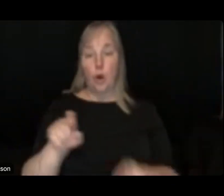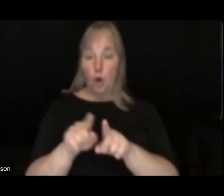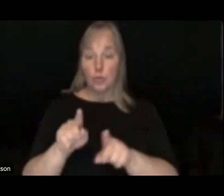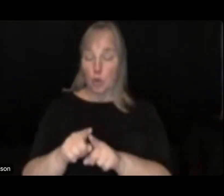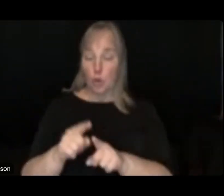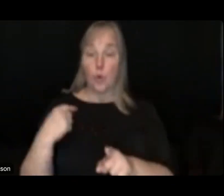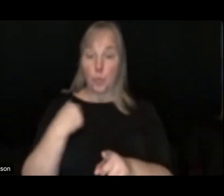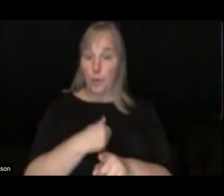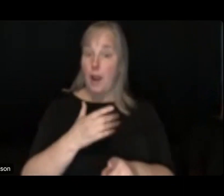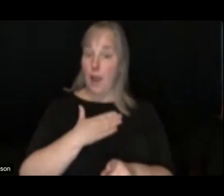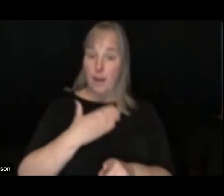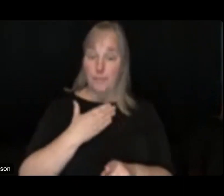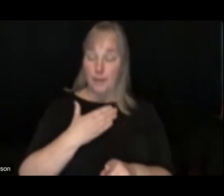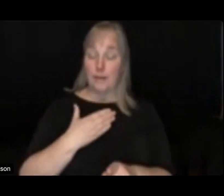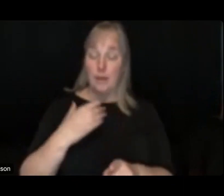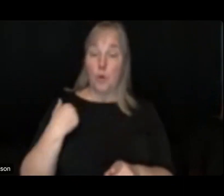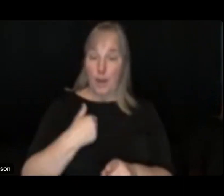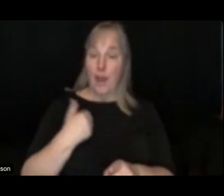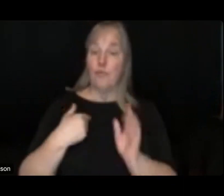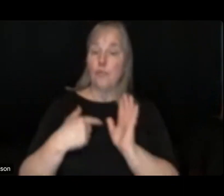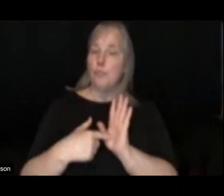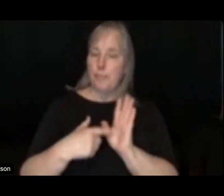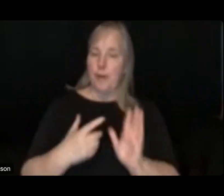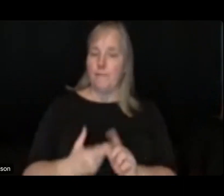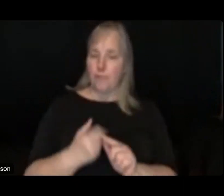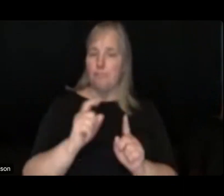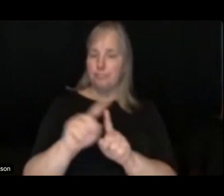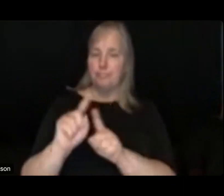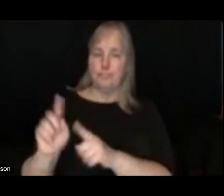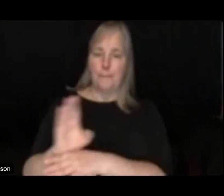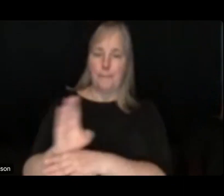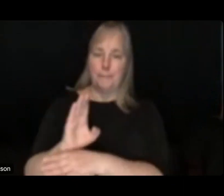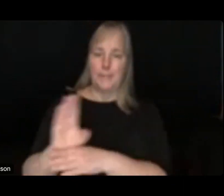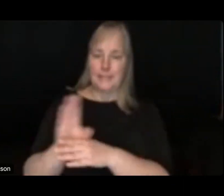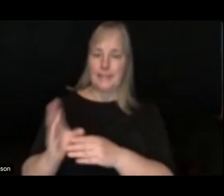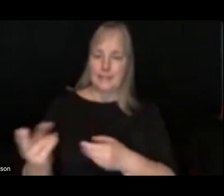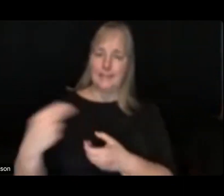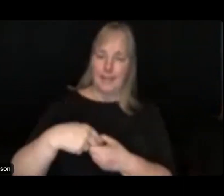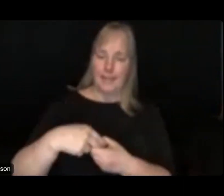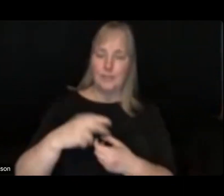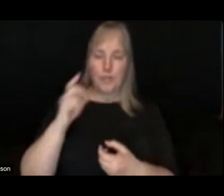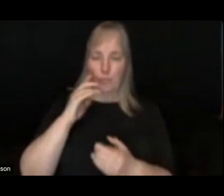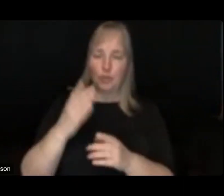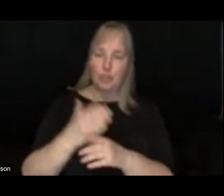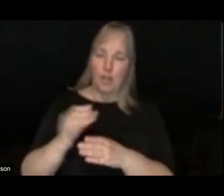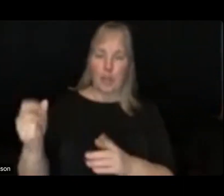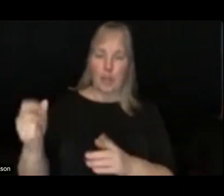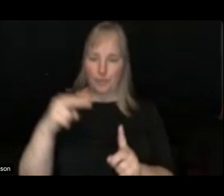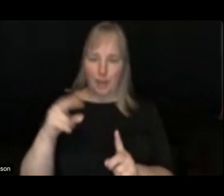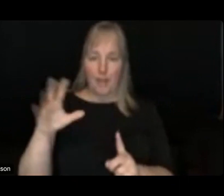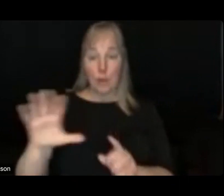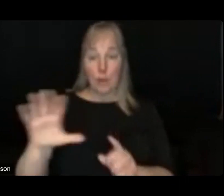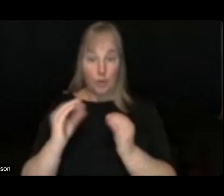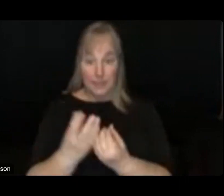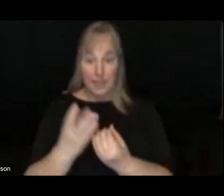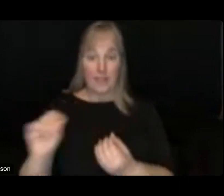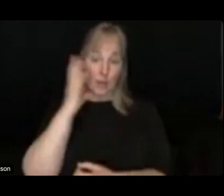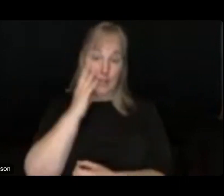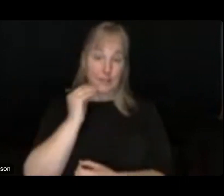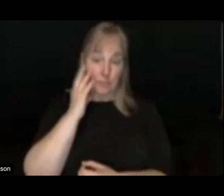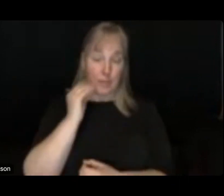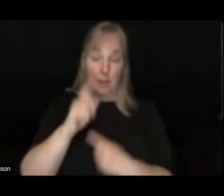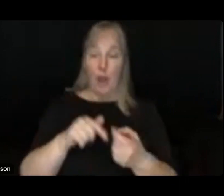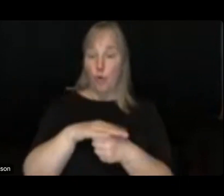representative from business attending so they can share their perspective, their observation, and experience about local economy, but